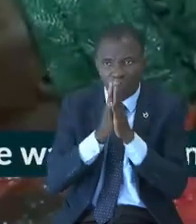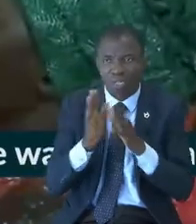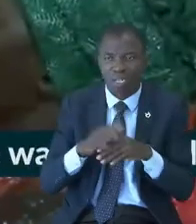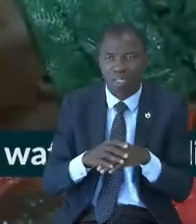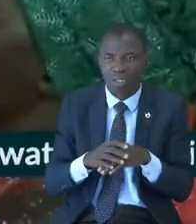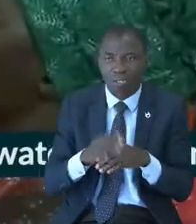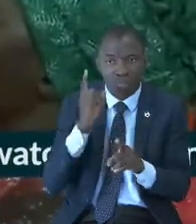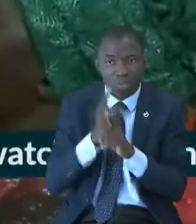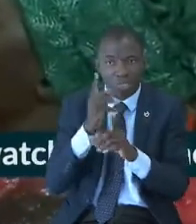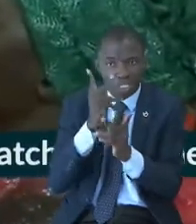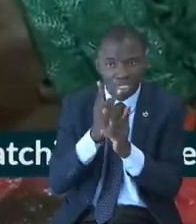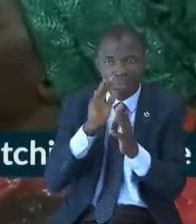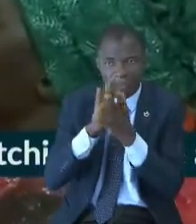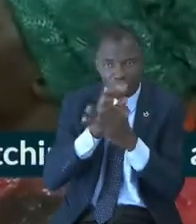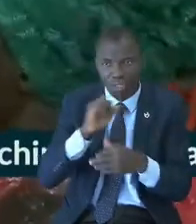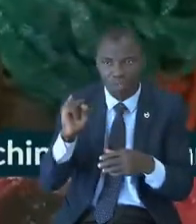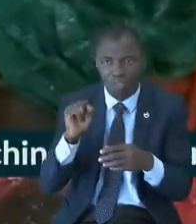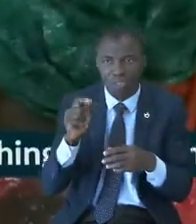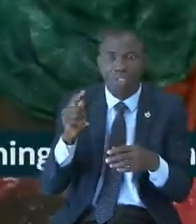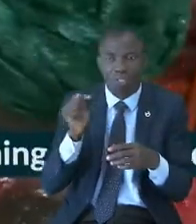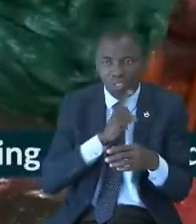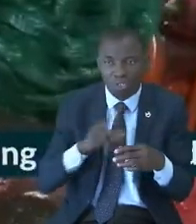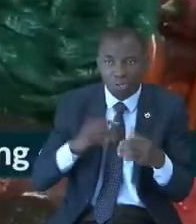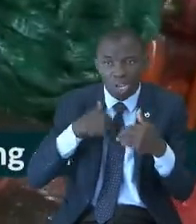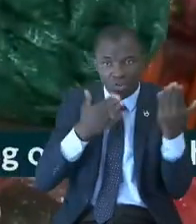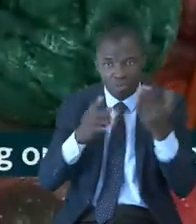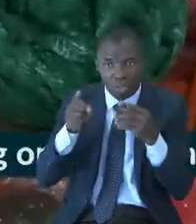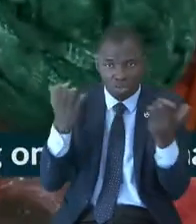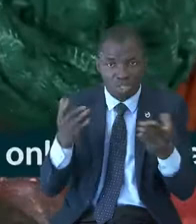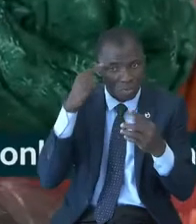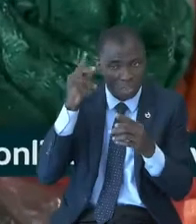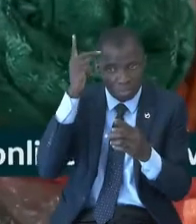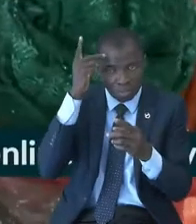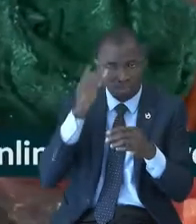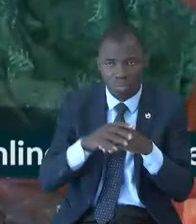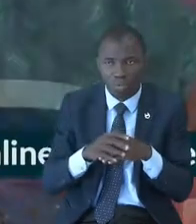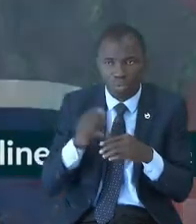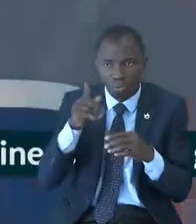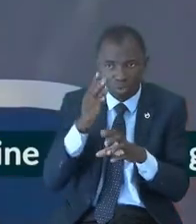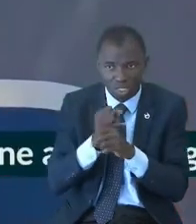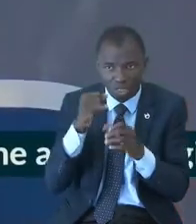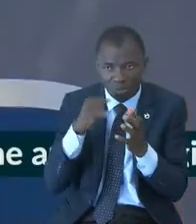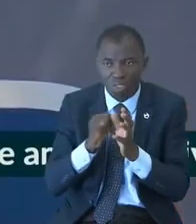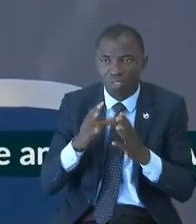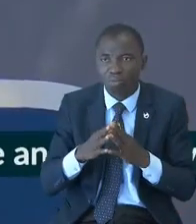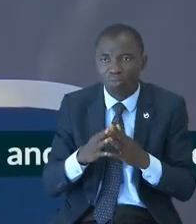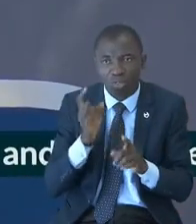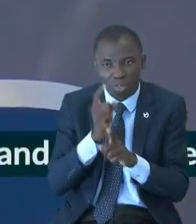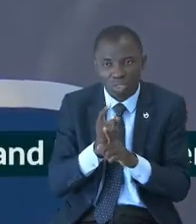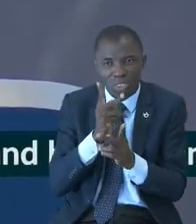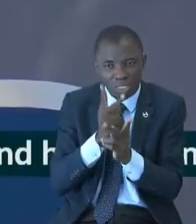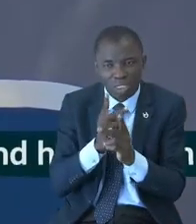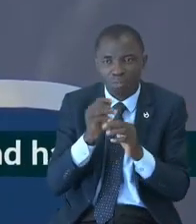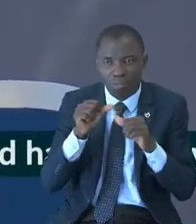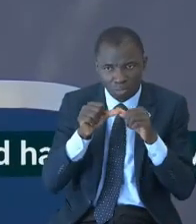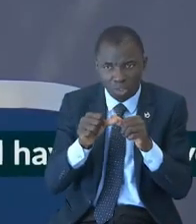is correct before the person is before you leave him to another person. And then after you have fully completed